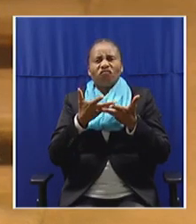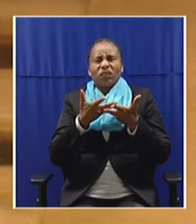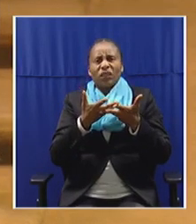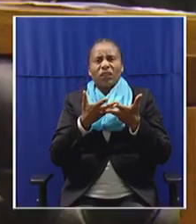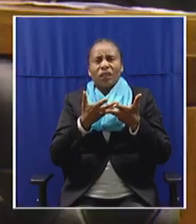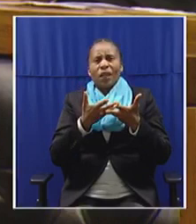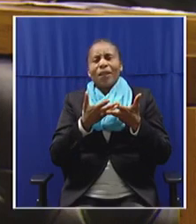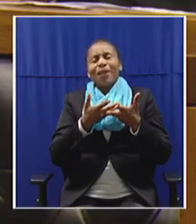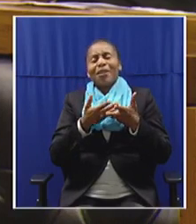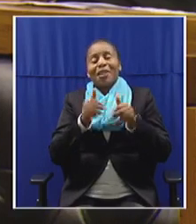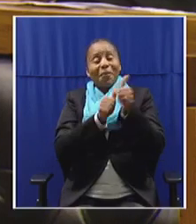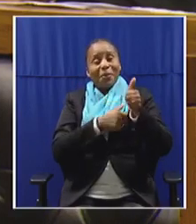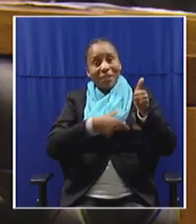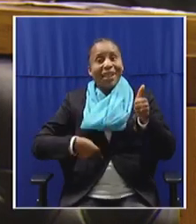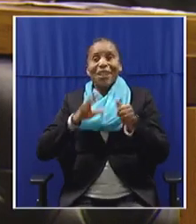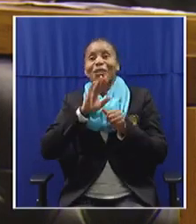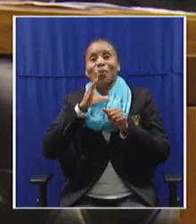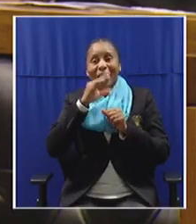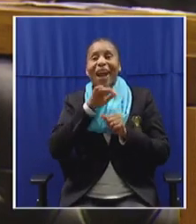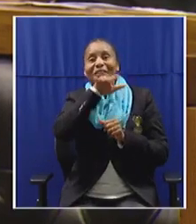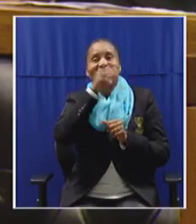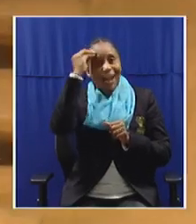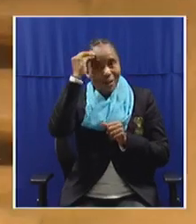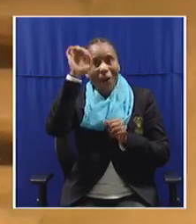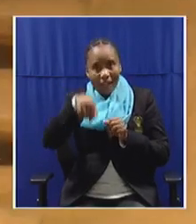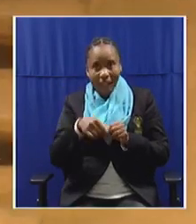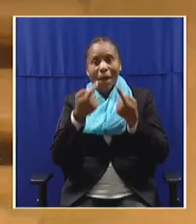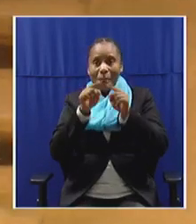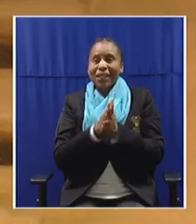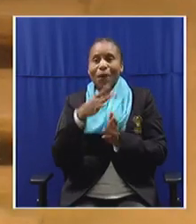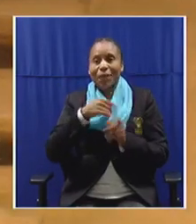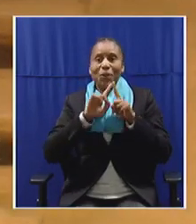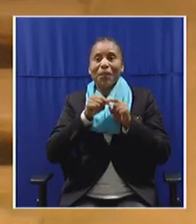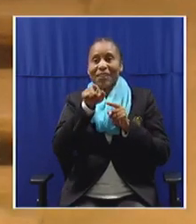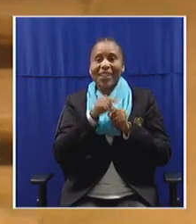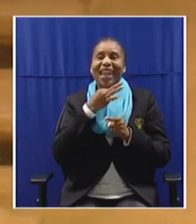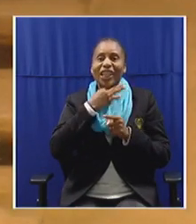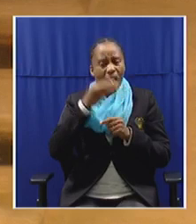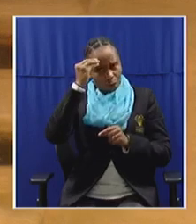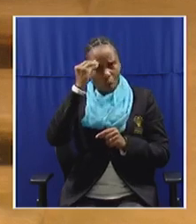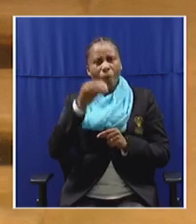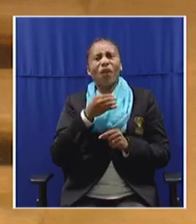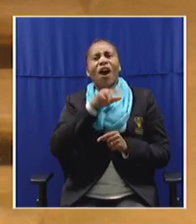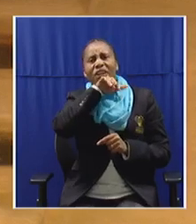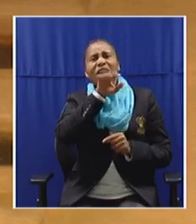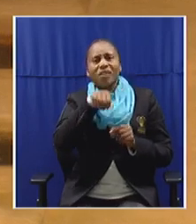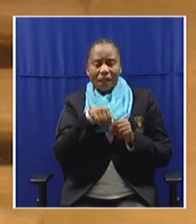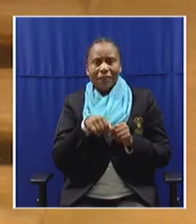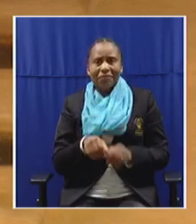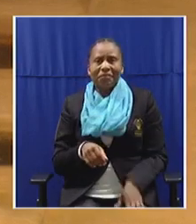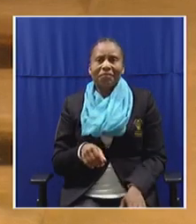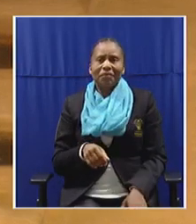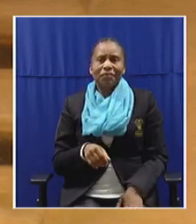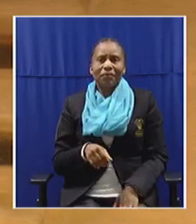very poor in Afrikaans. Baie dankie. In daardie geval... I don't understand. Yes, okay, yes, fine. I'm sorry. Right. No, sure.